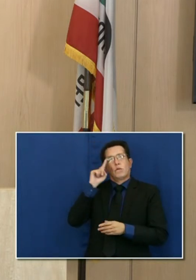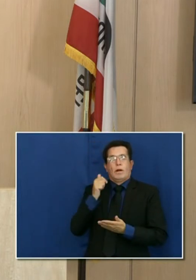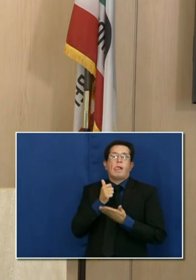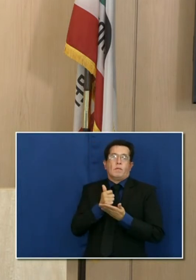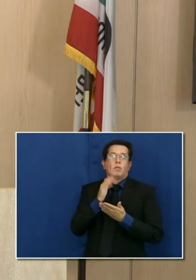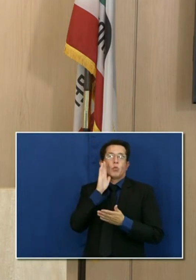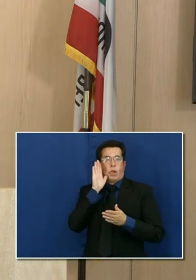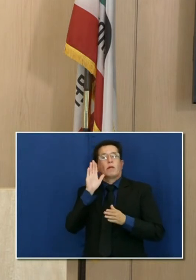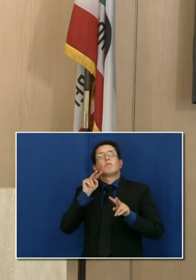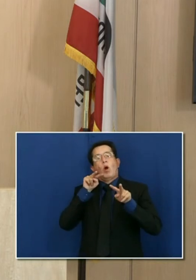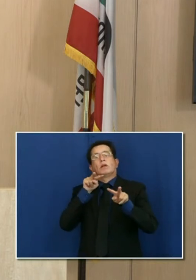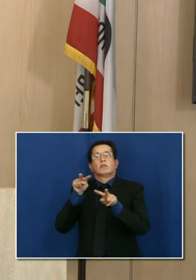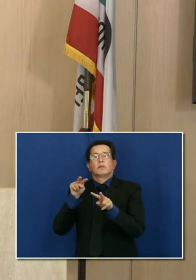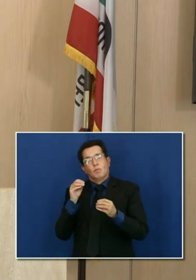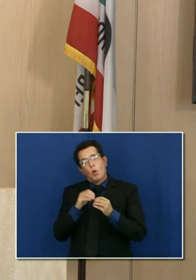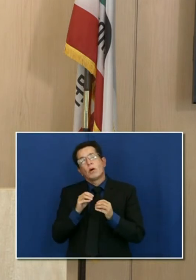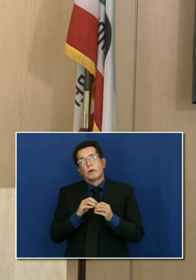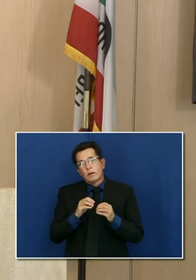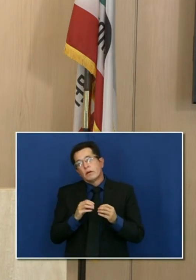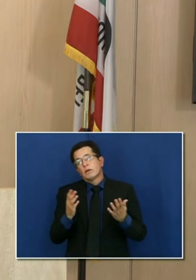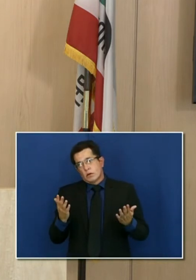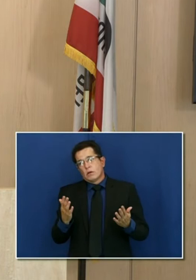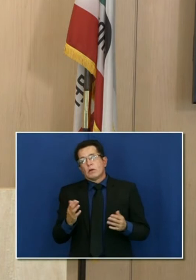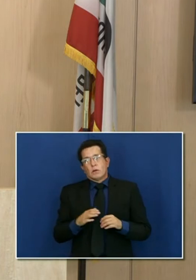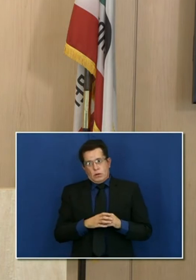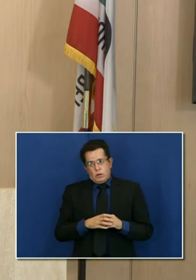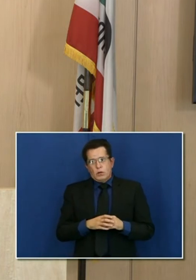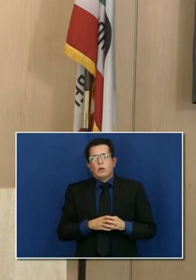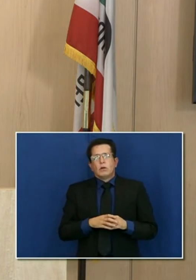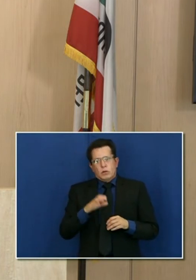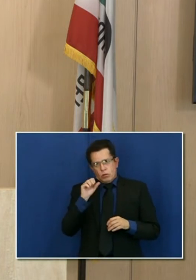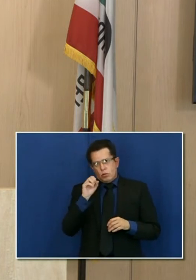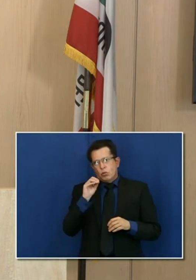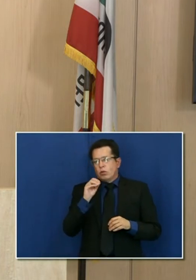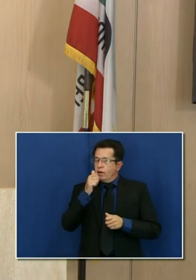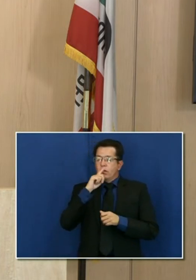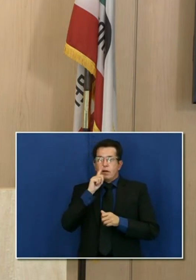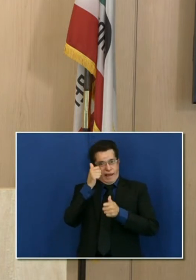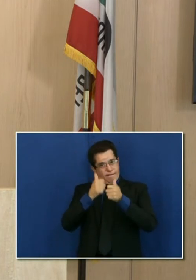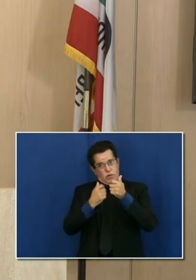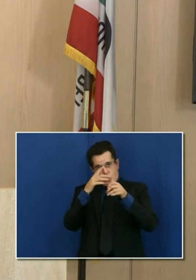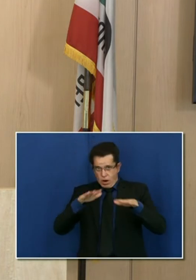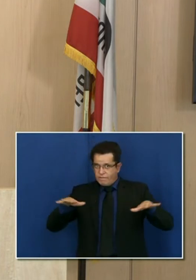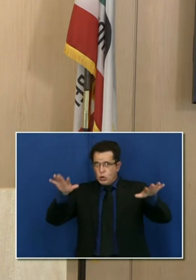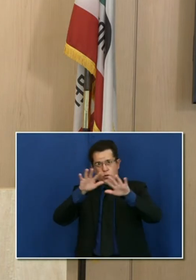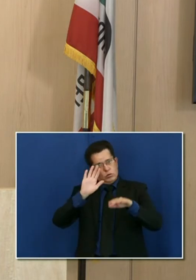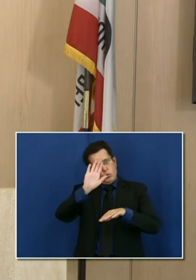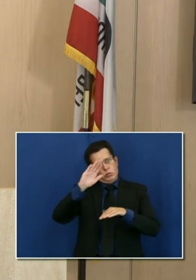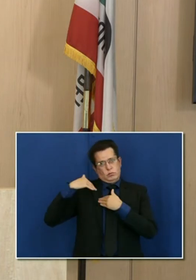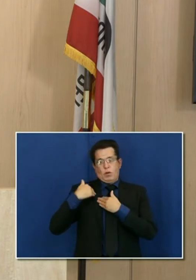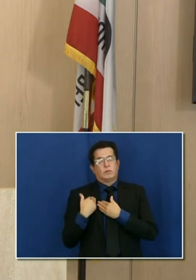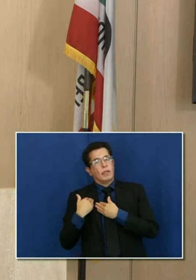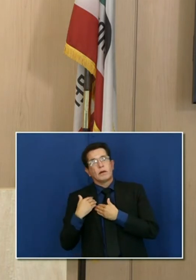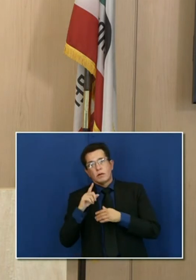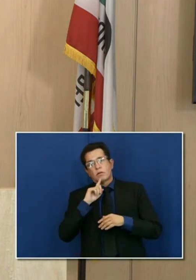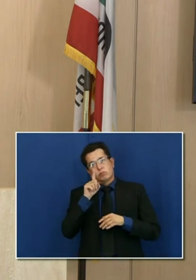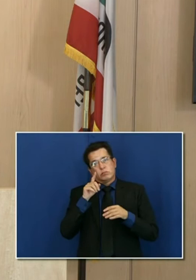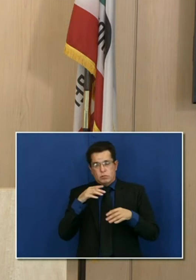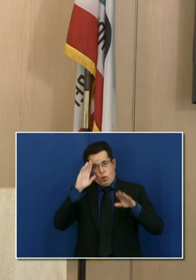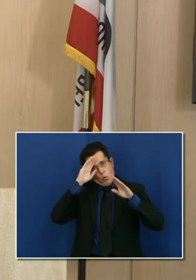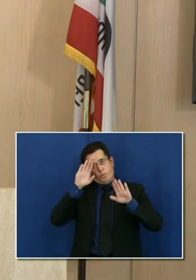So again, in my last comment, everyone has a role to play, and we hope